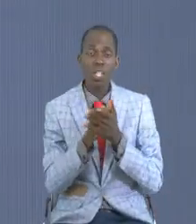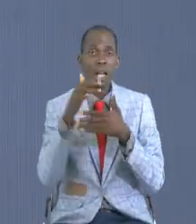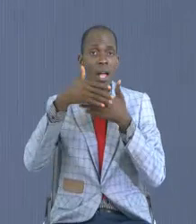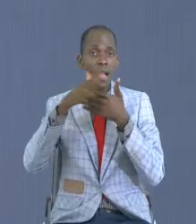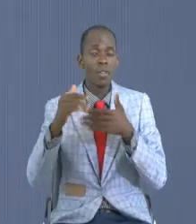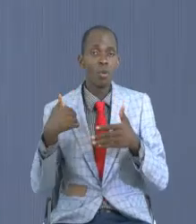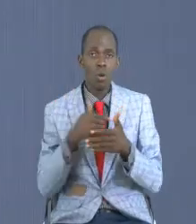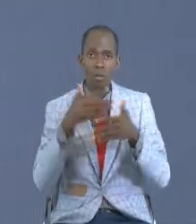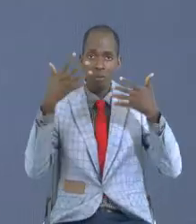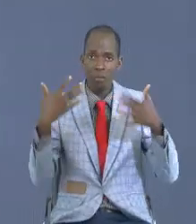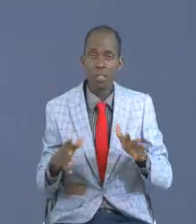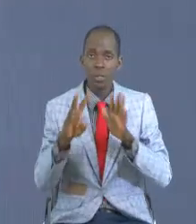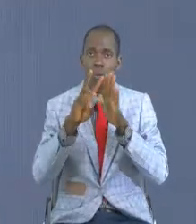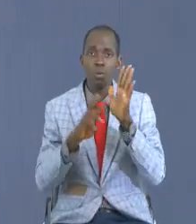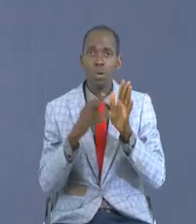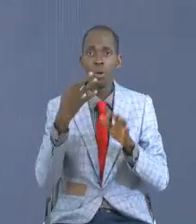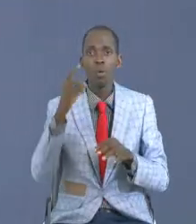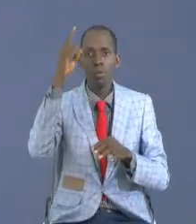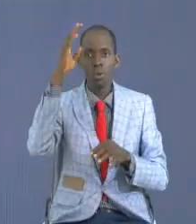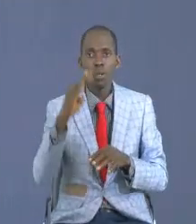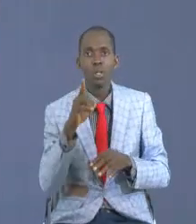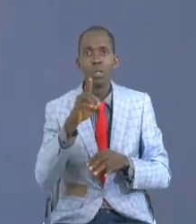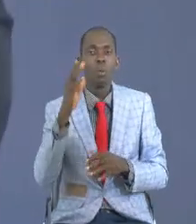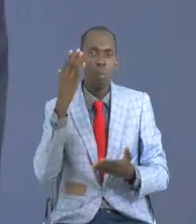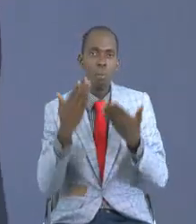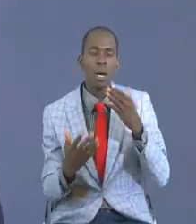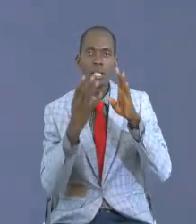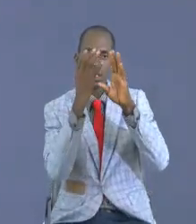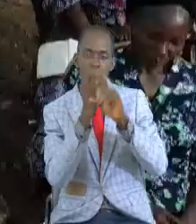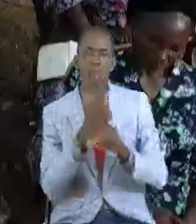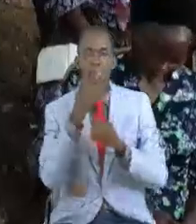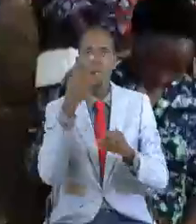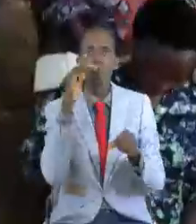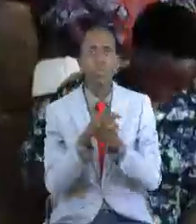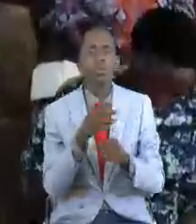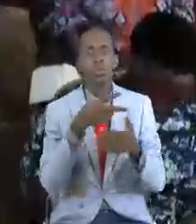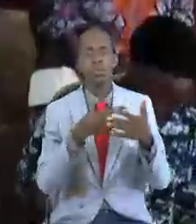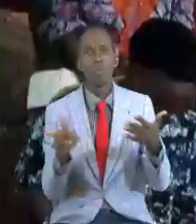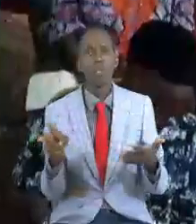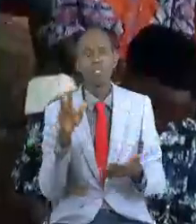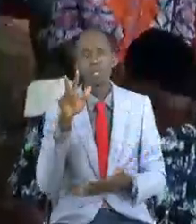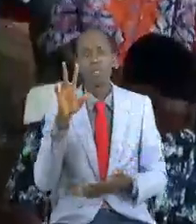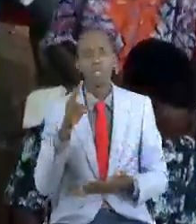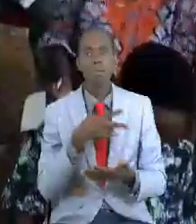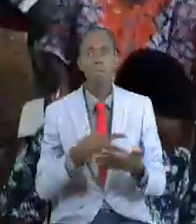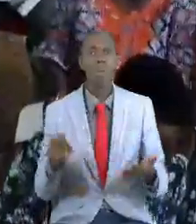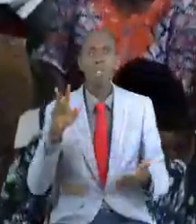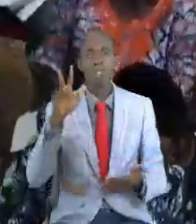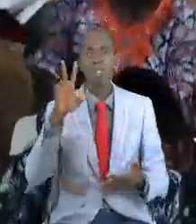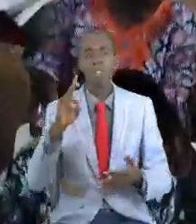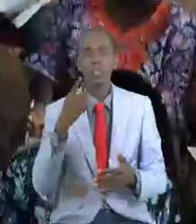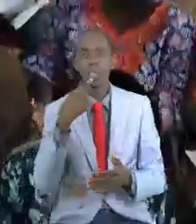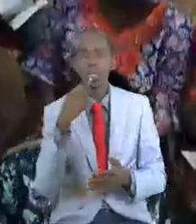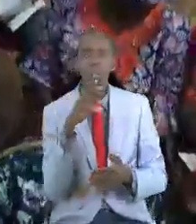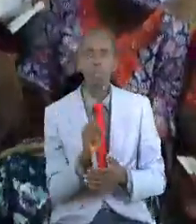the will of God, ye might receive the promise. Verse 37. Verse 37 says, for